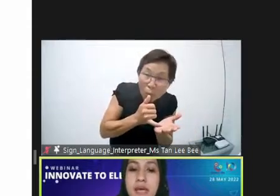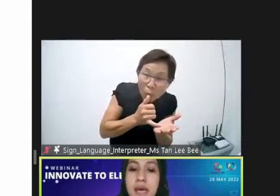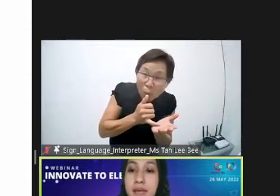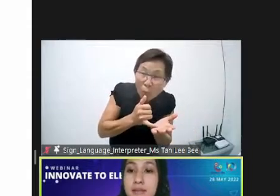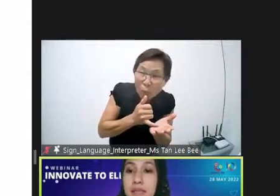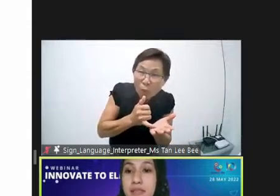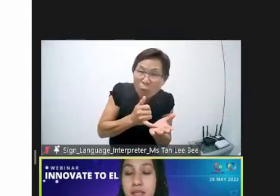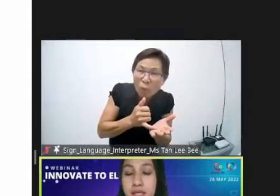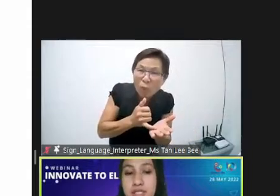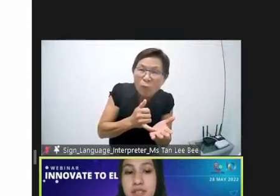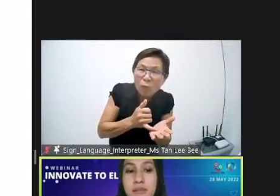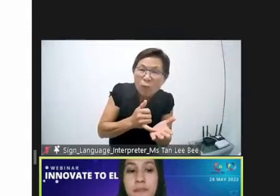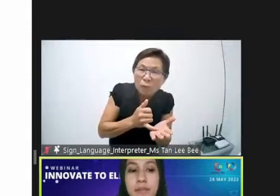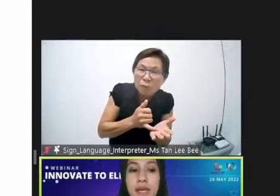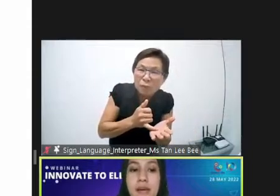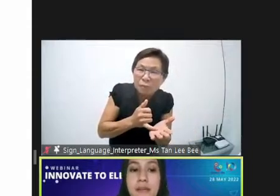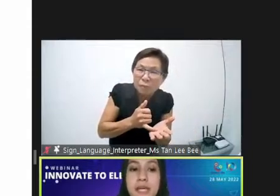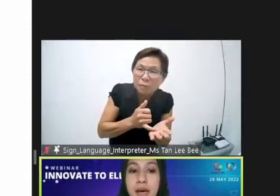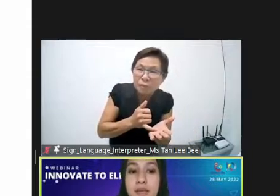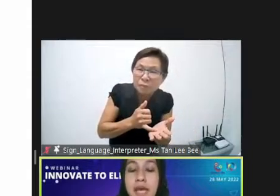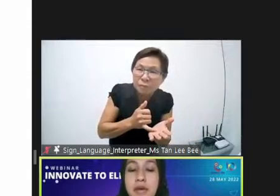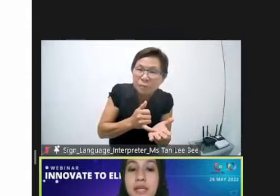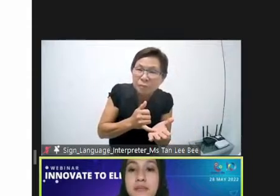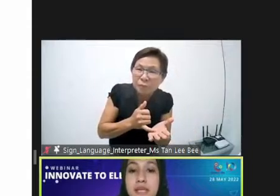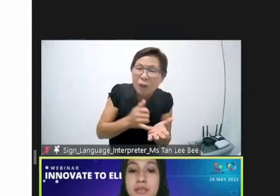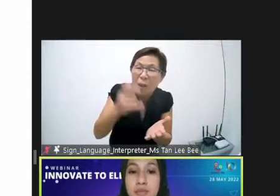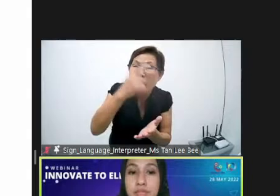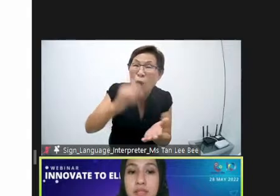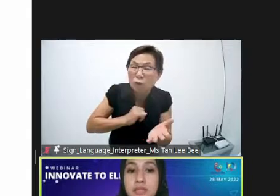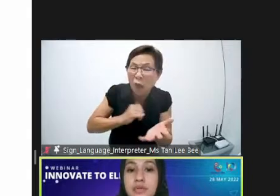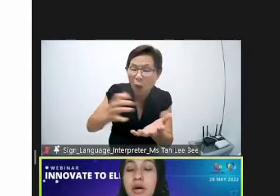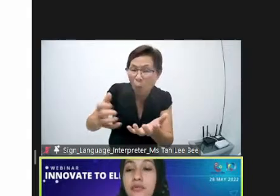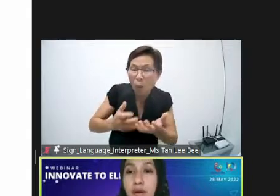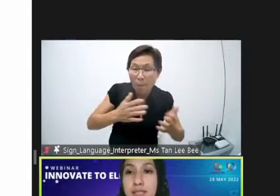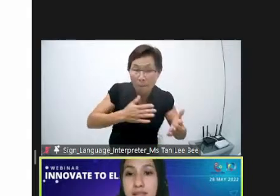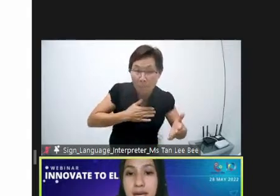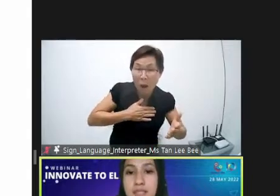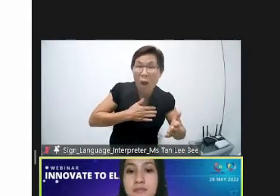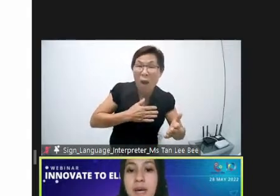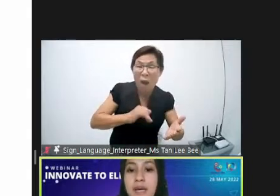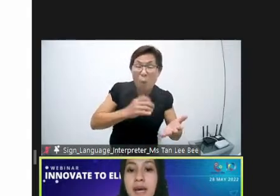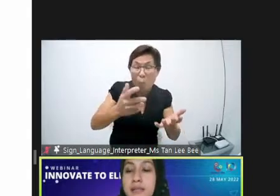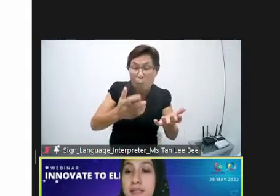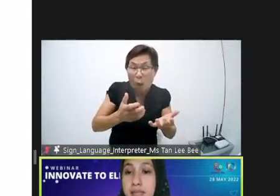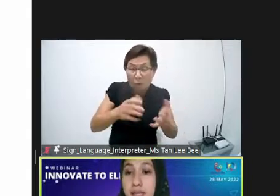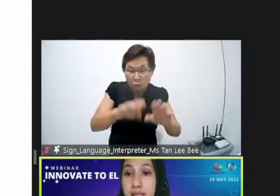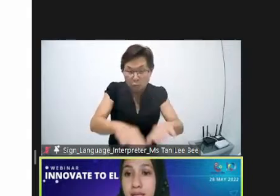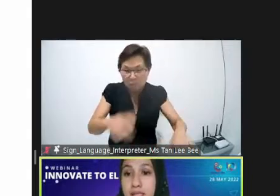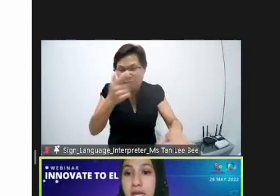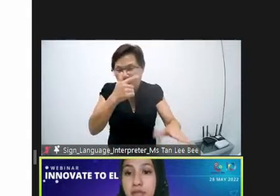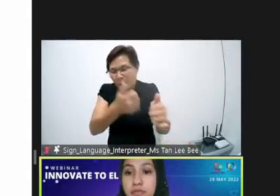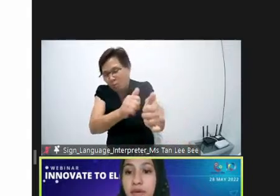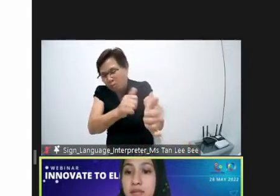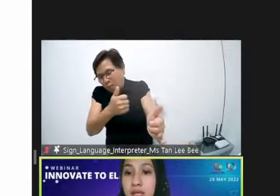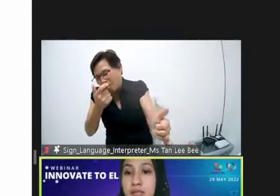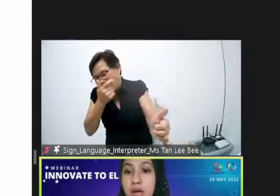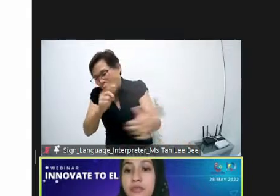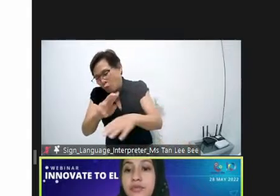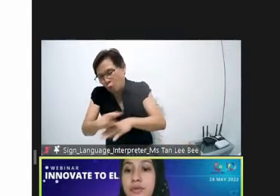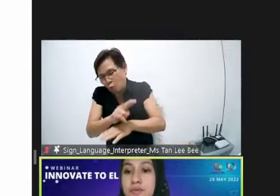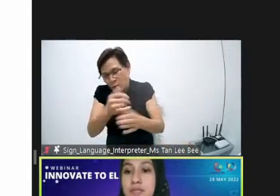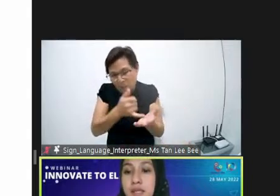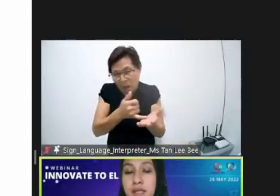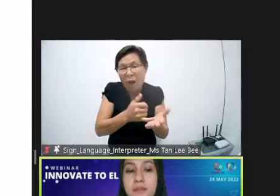complements and literacy. Because I want my student to avoid drugs by understanding disadvantage